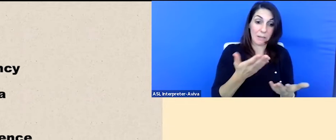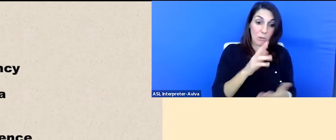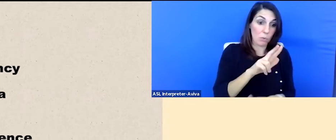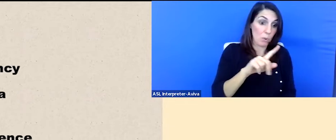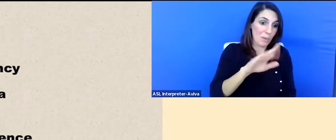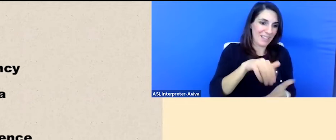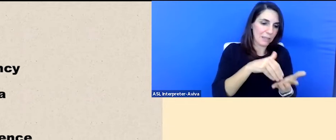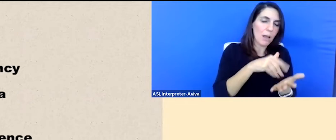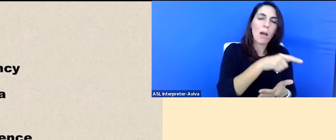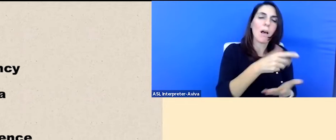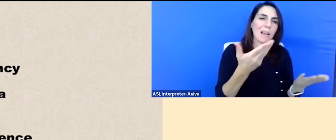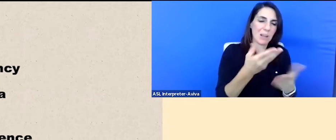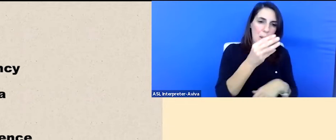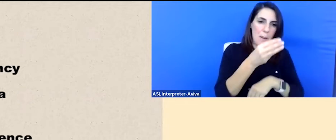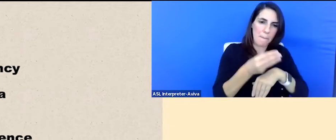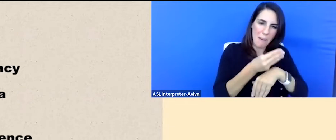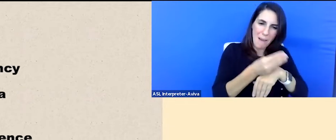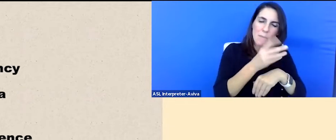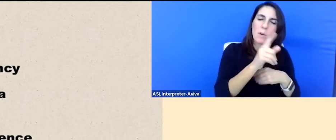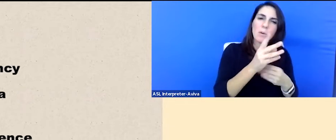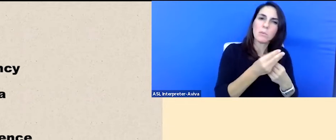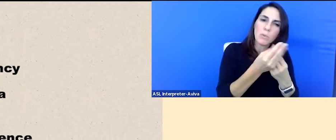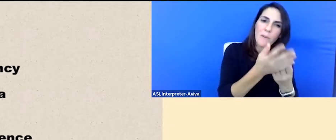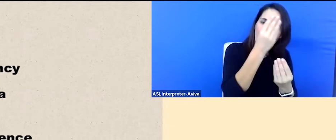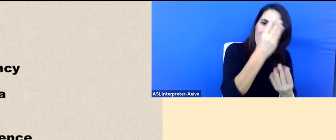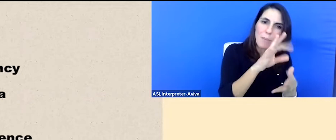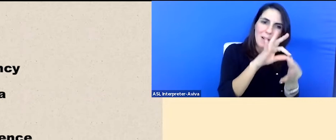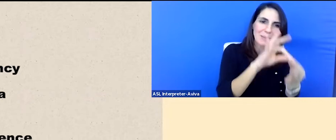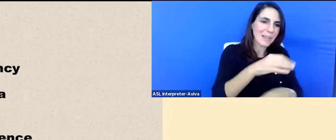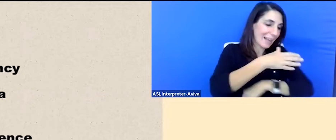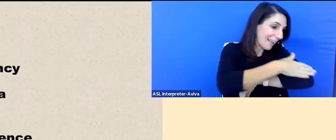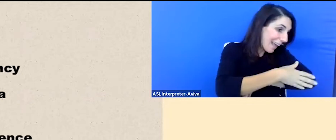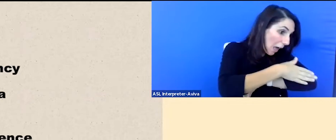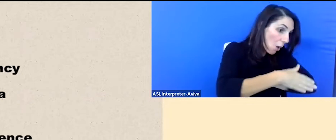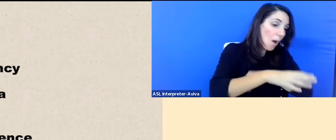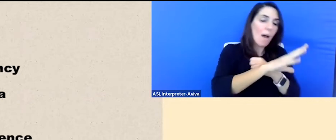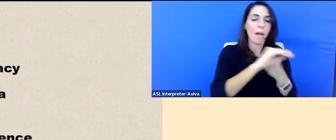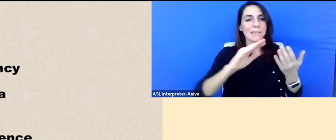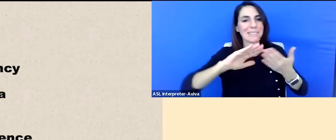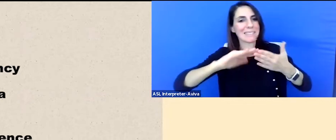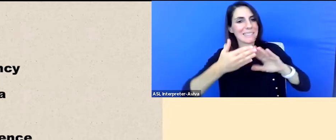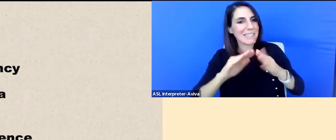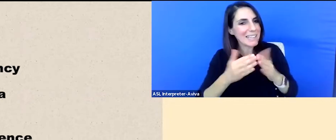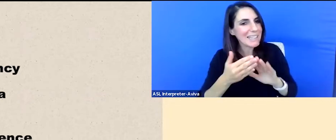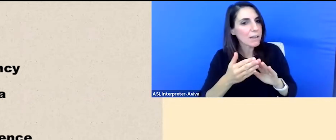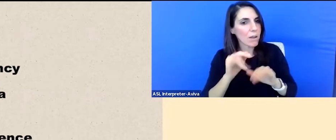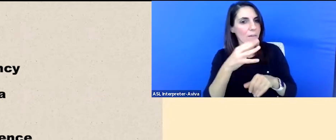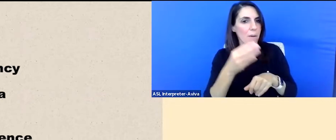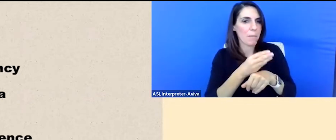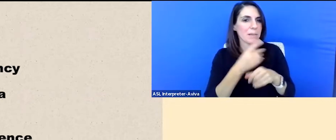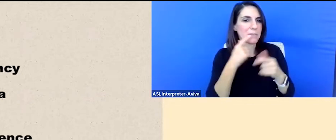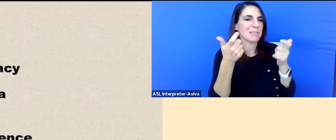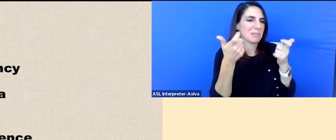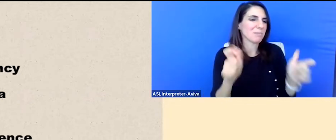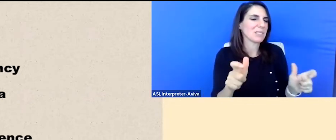provide information about services the county or the city of Miami, our largest city, provides